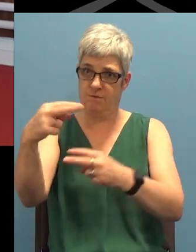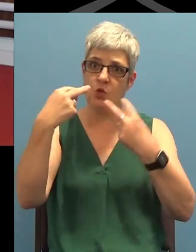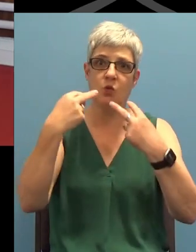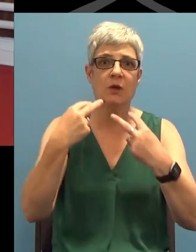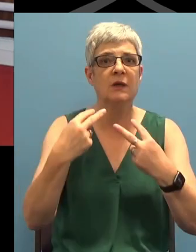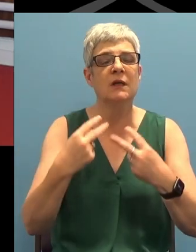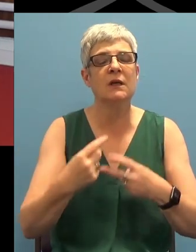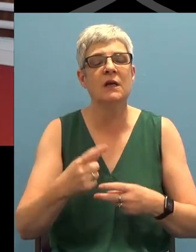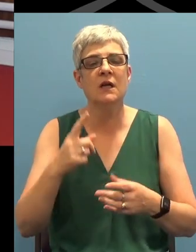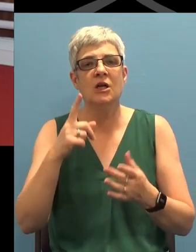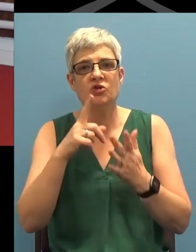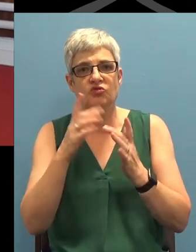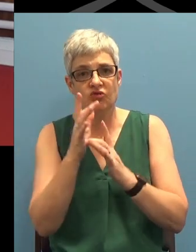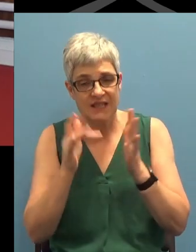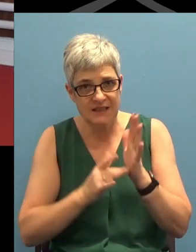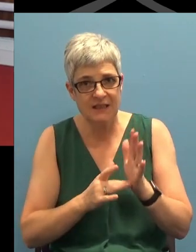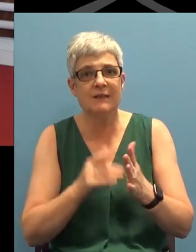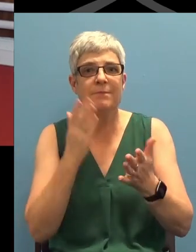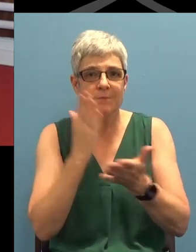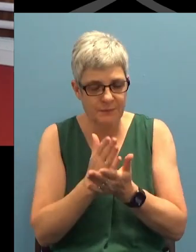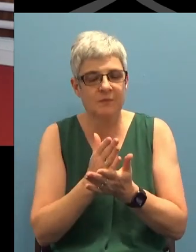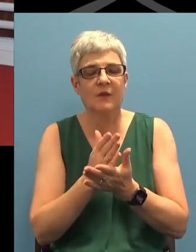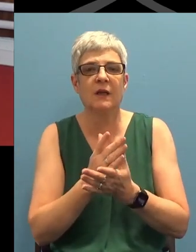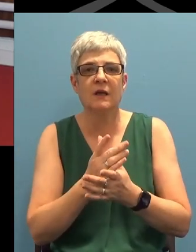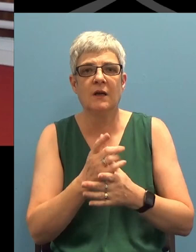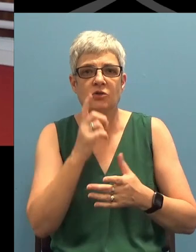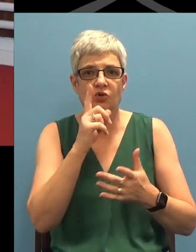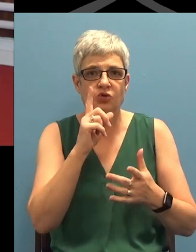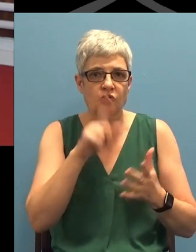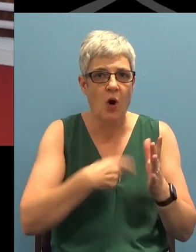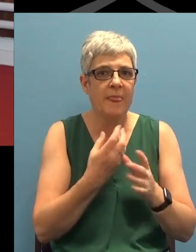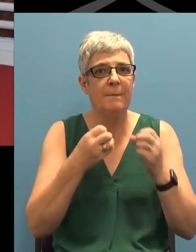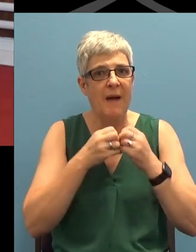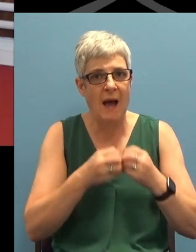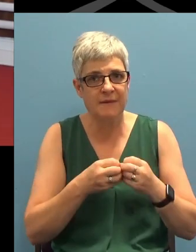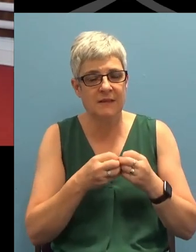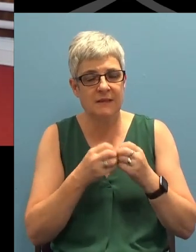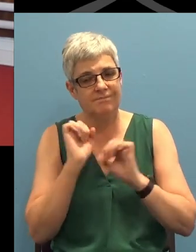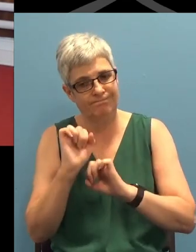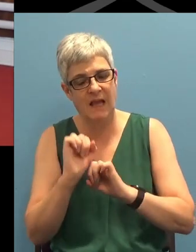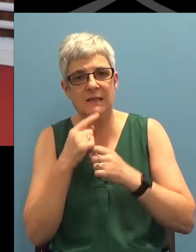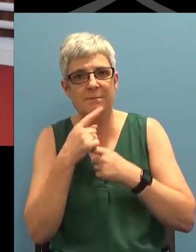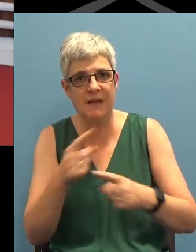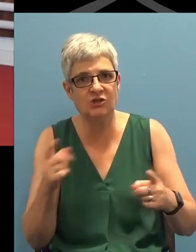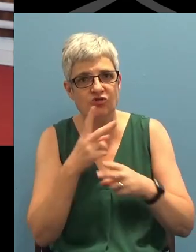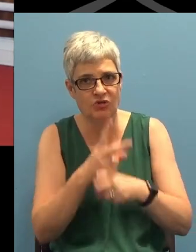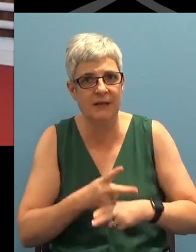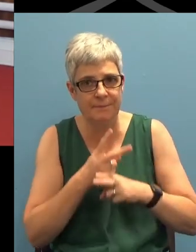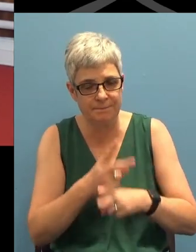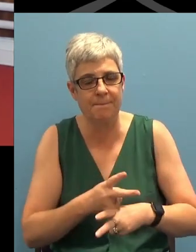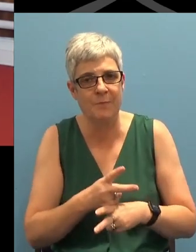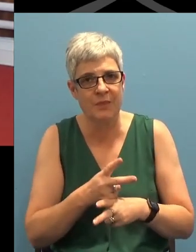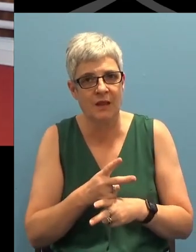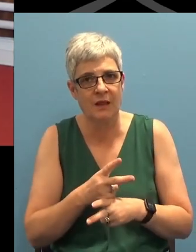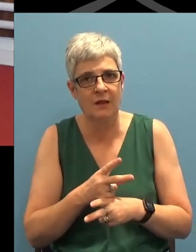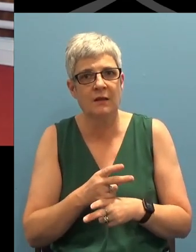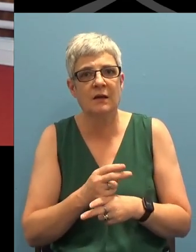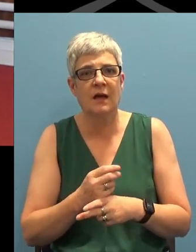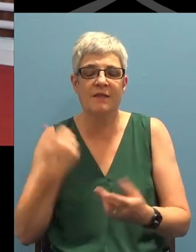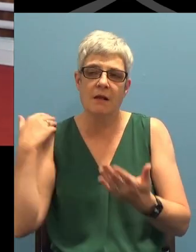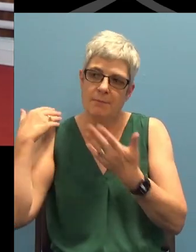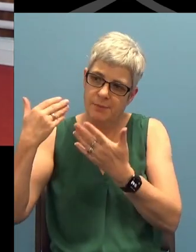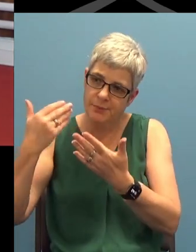Jesus affirmed the ministry of John the Baptist, whose ministry was the last really in the line of these prophets that God had